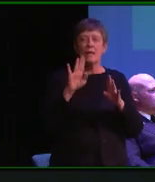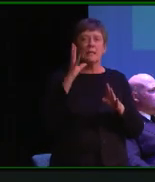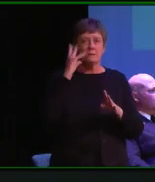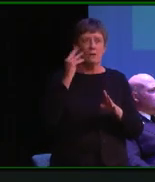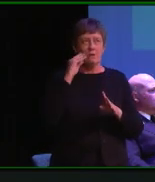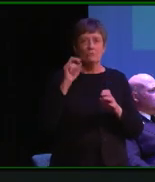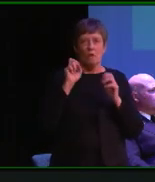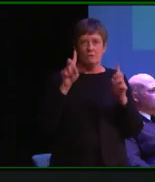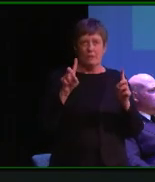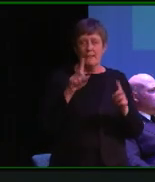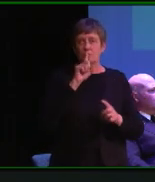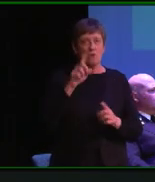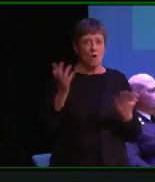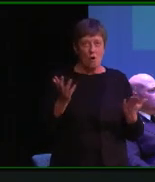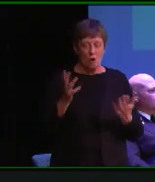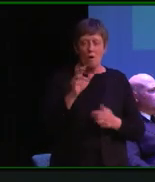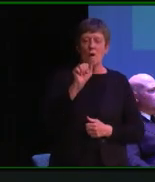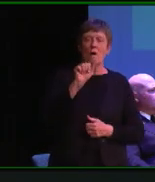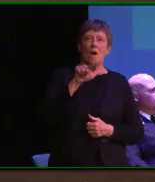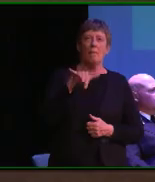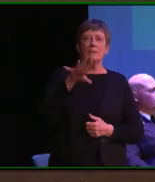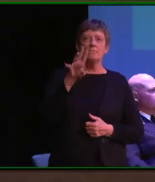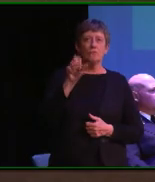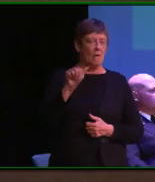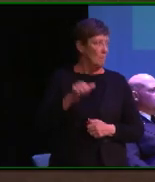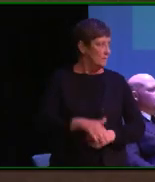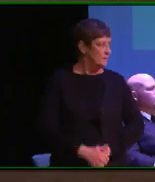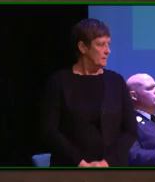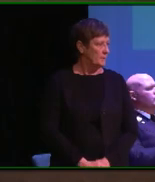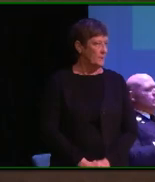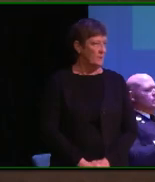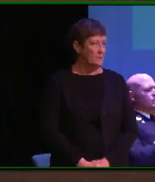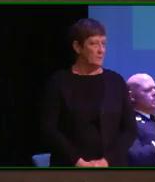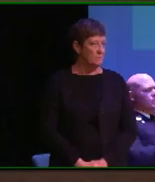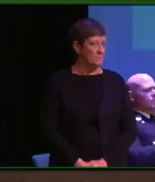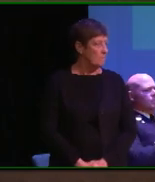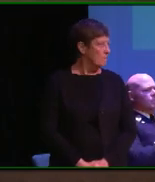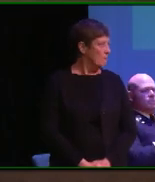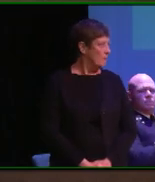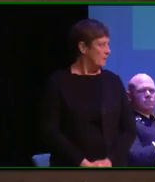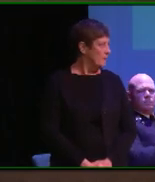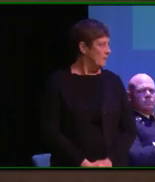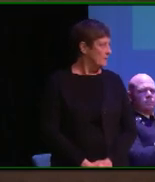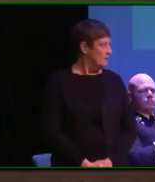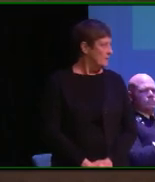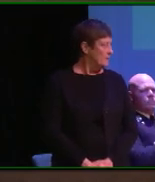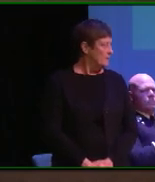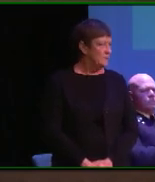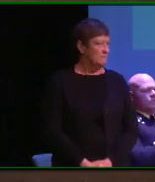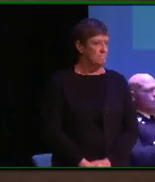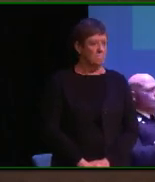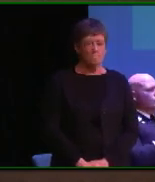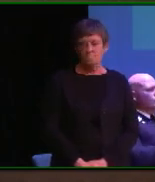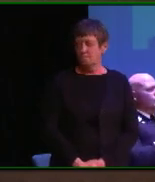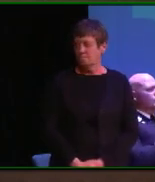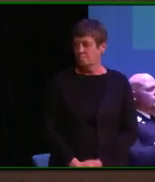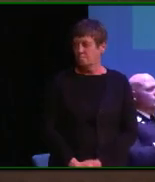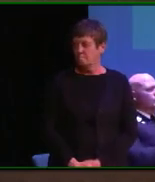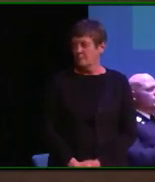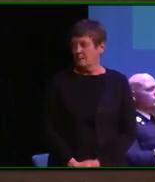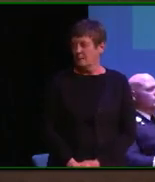are Alicia Coppin, Culinary Arts, Baking and Pastry.